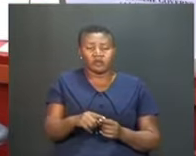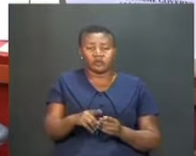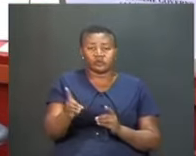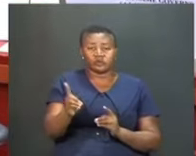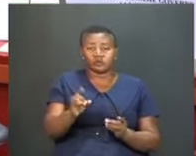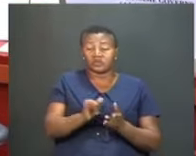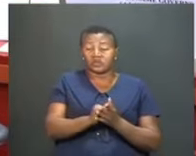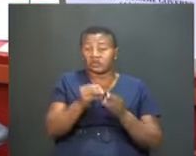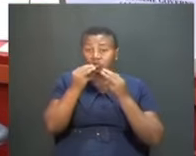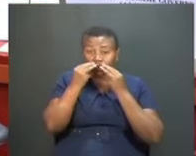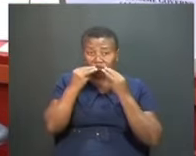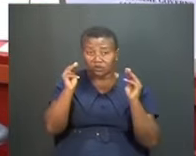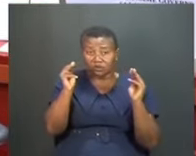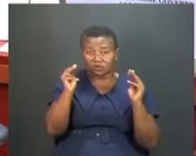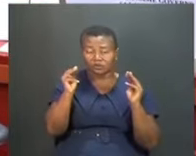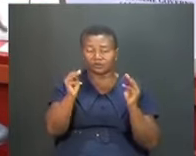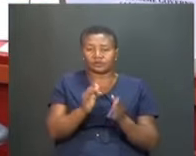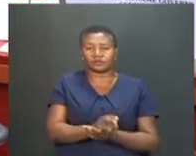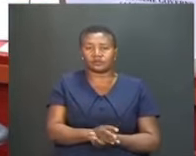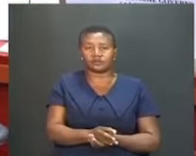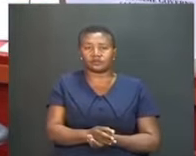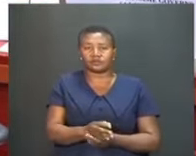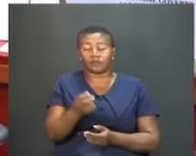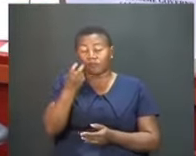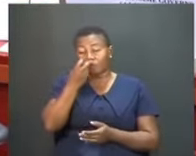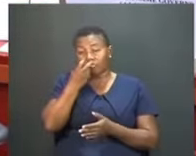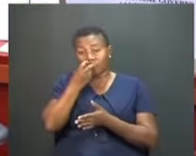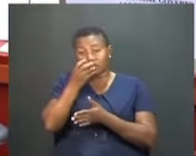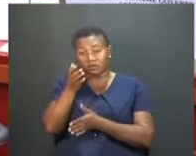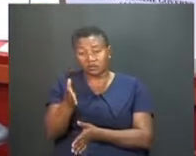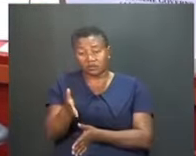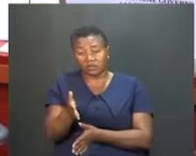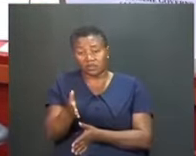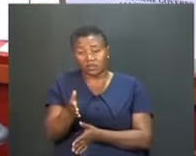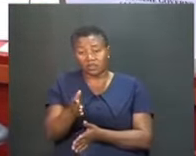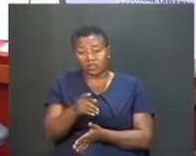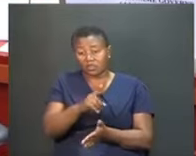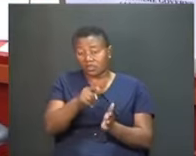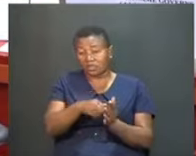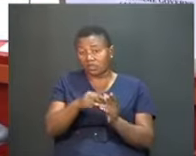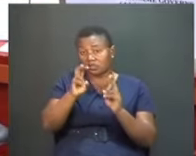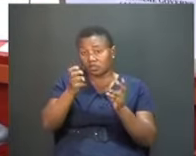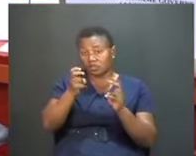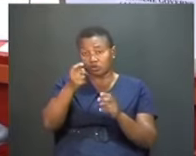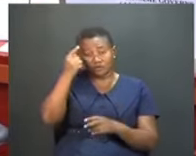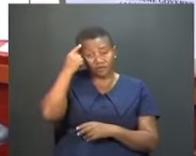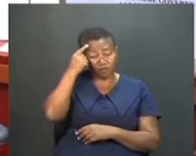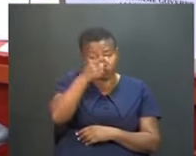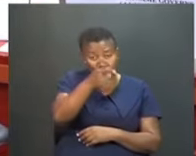motion. But, Mr. Speaker, this is a matter entirely for you to determine. You determine the